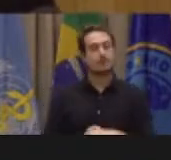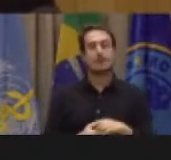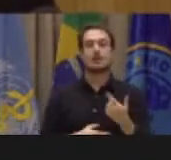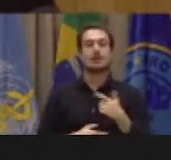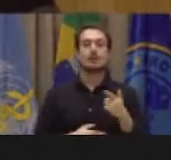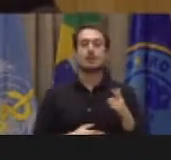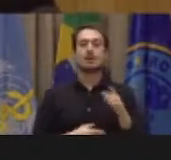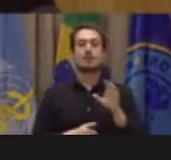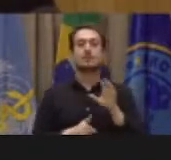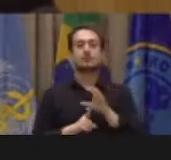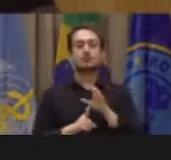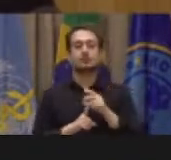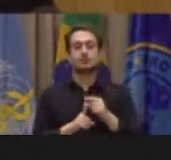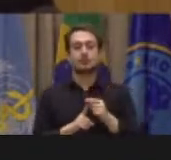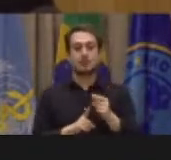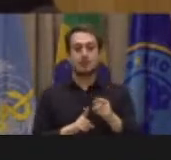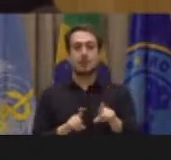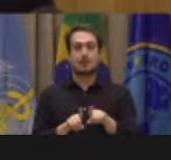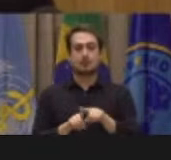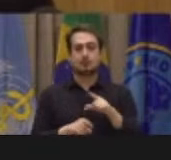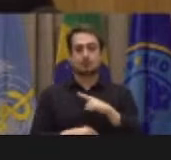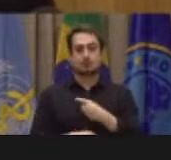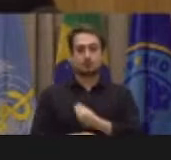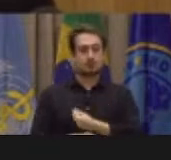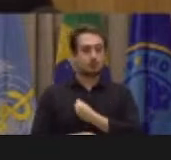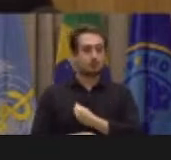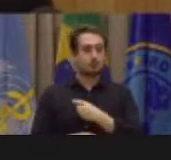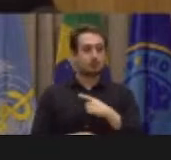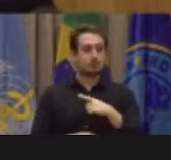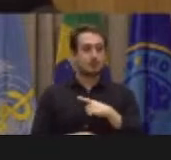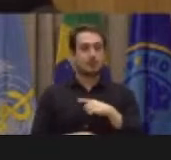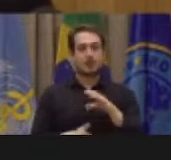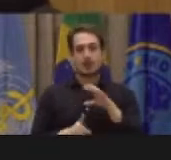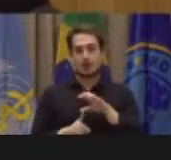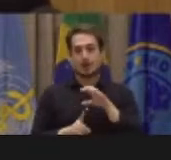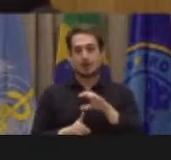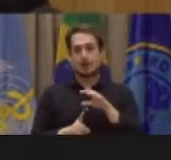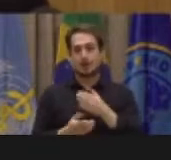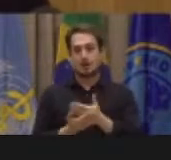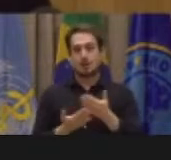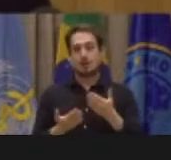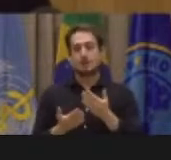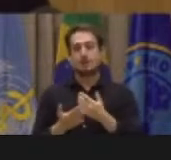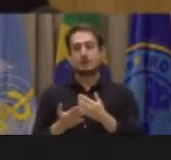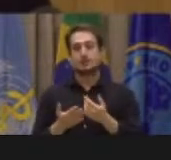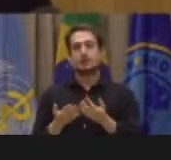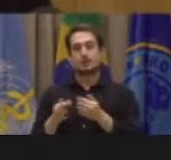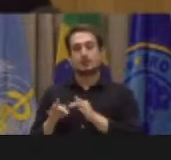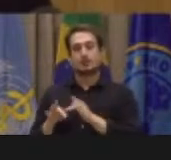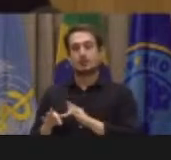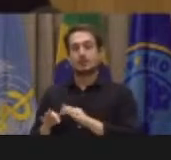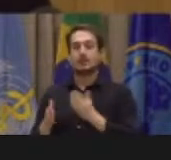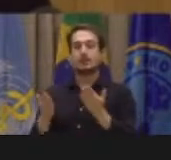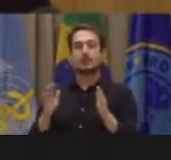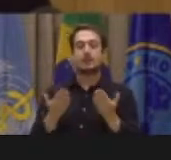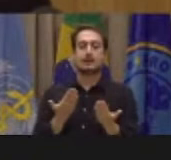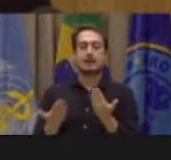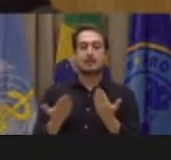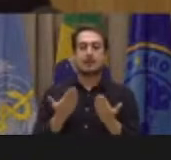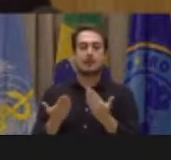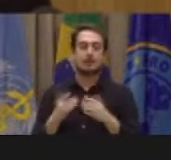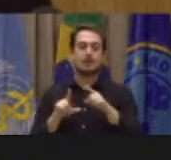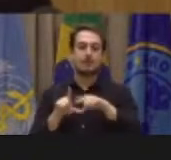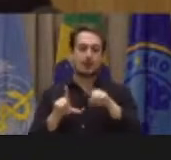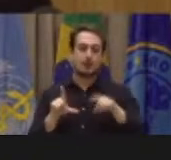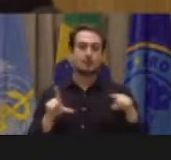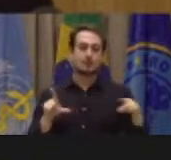And we don't have a more amplified application. And of course, this depended on the